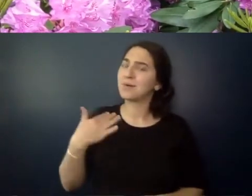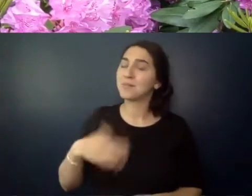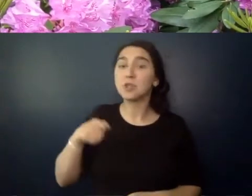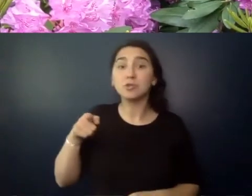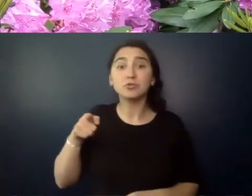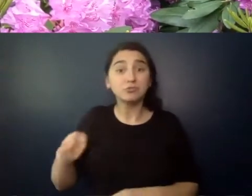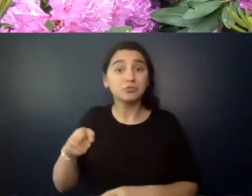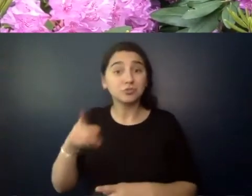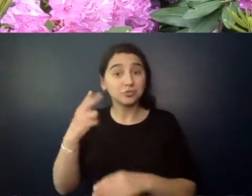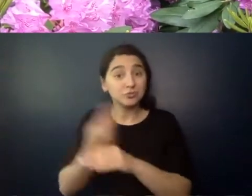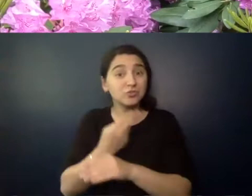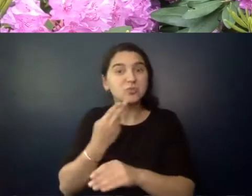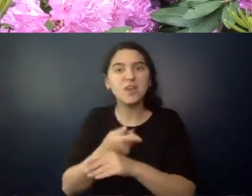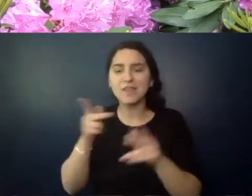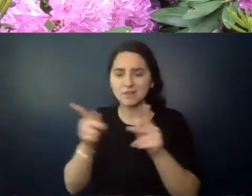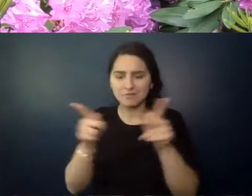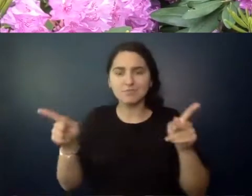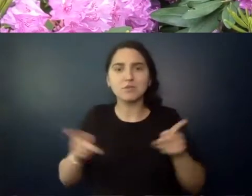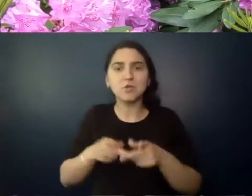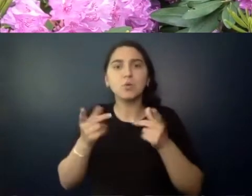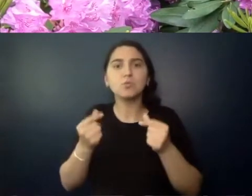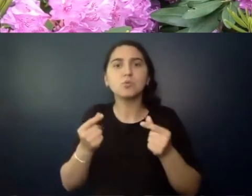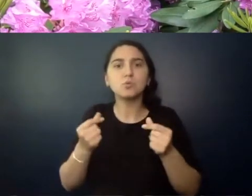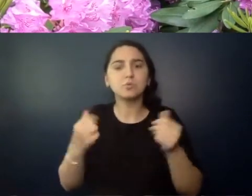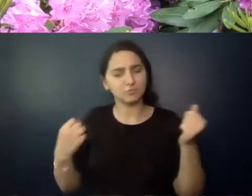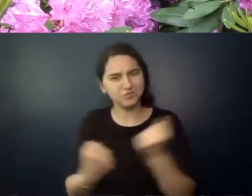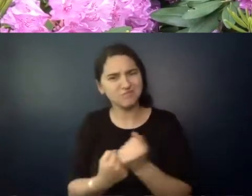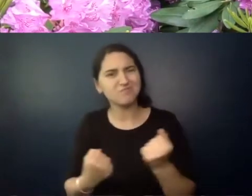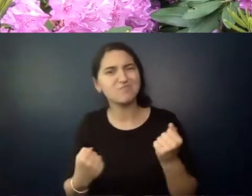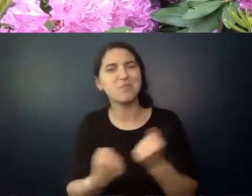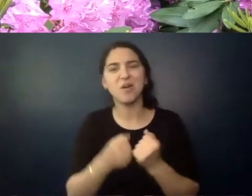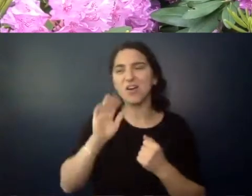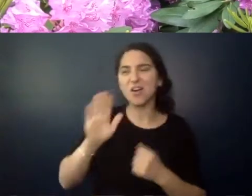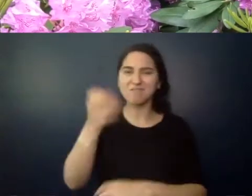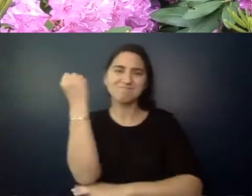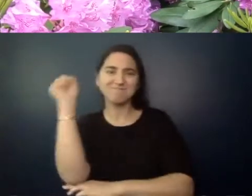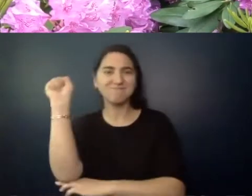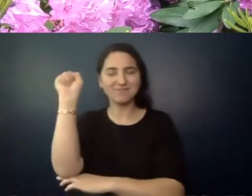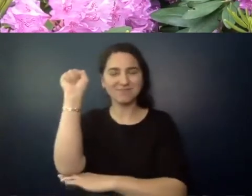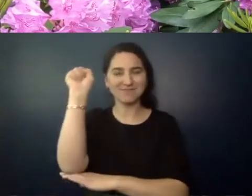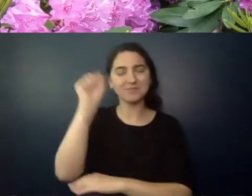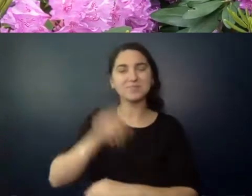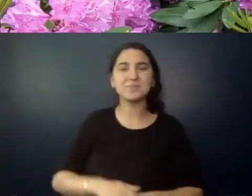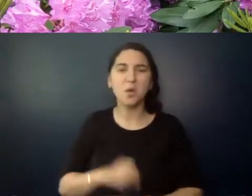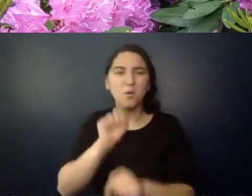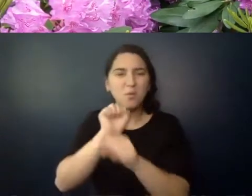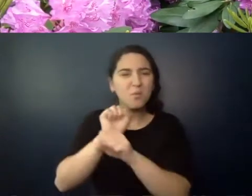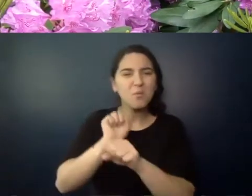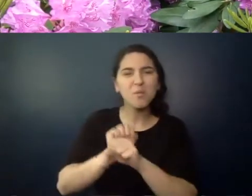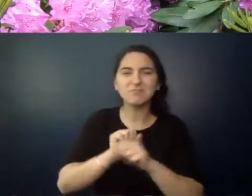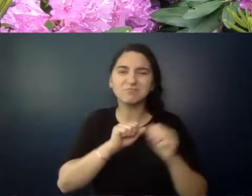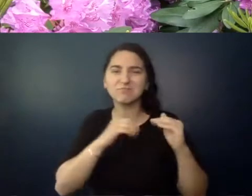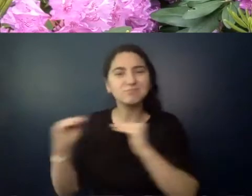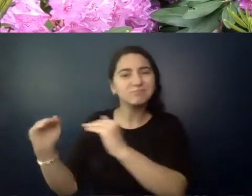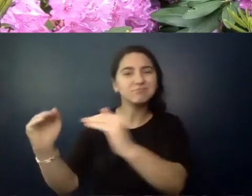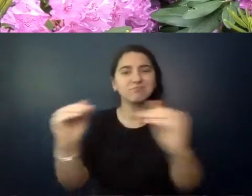Bishop Ruth Sudan uses this position to fuel her